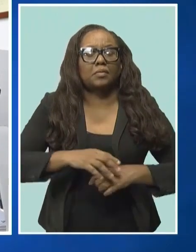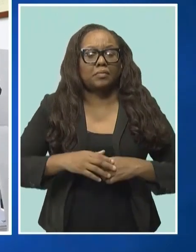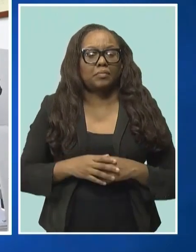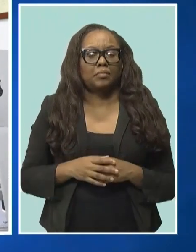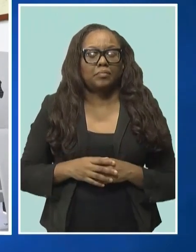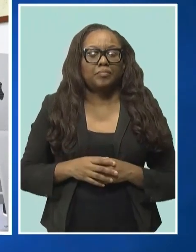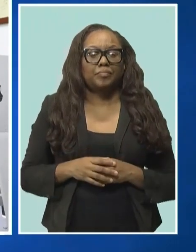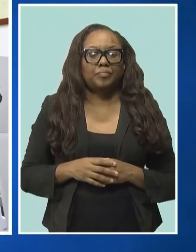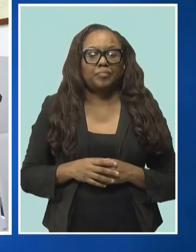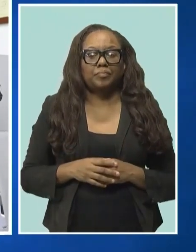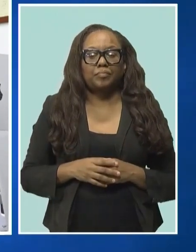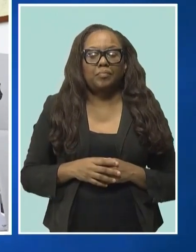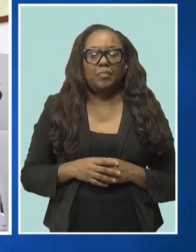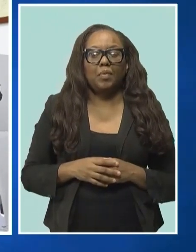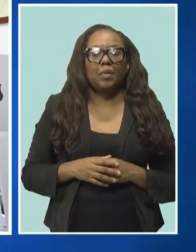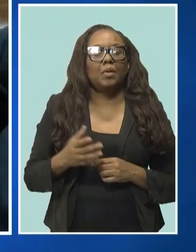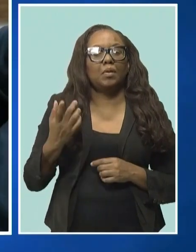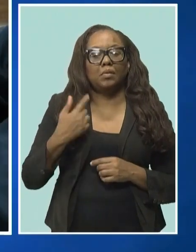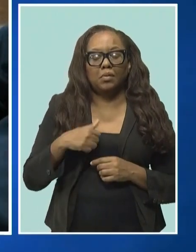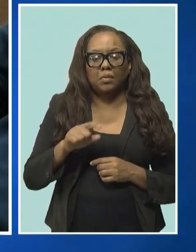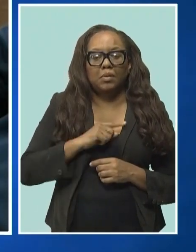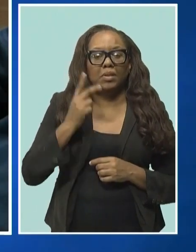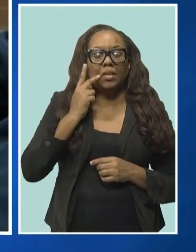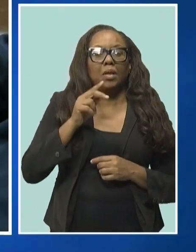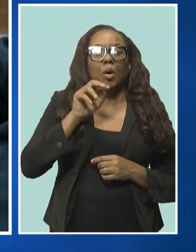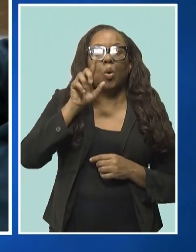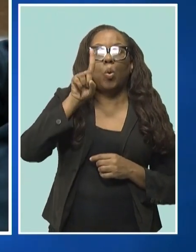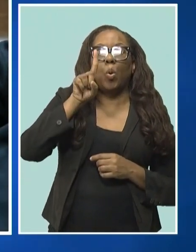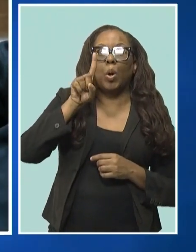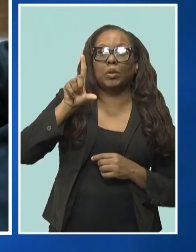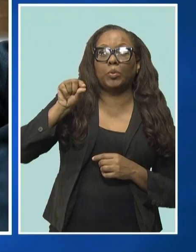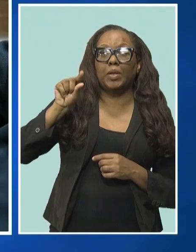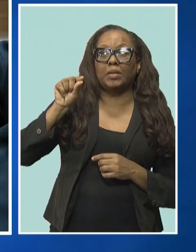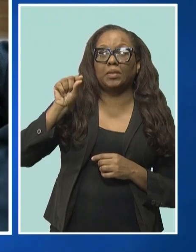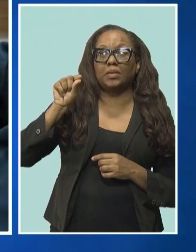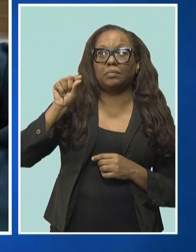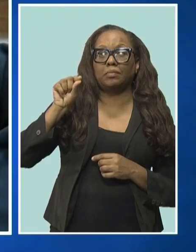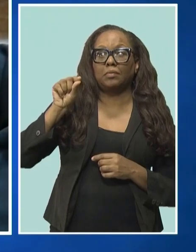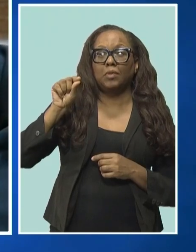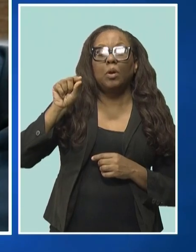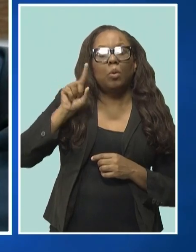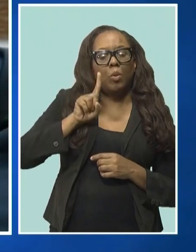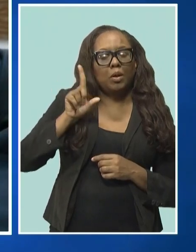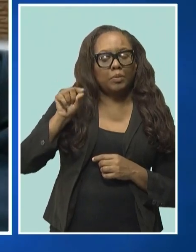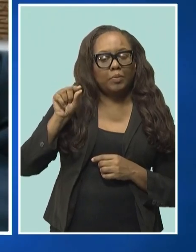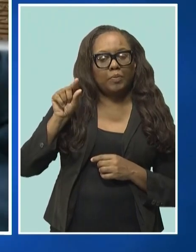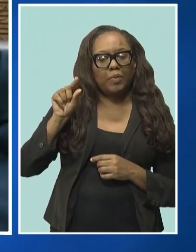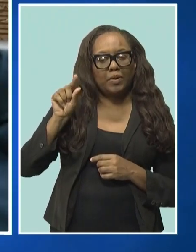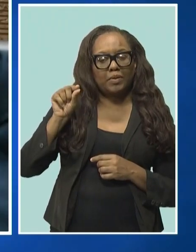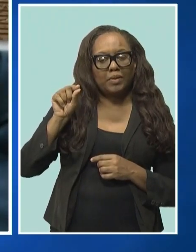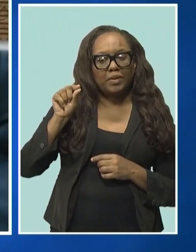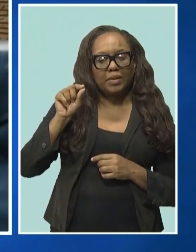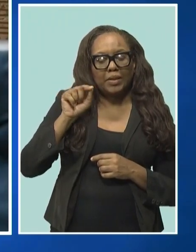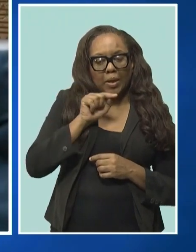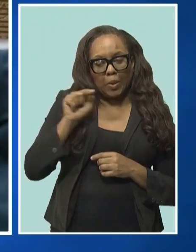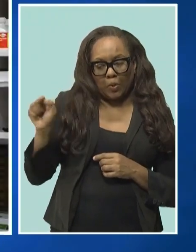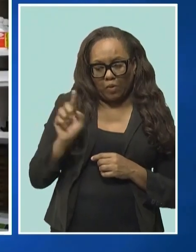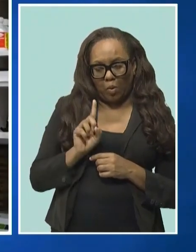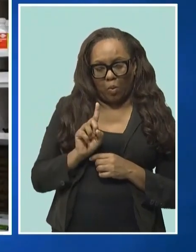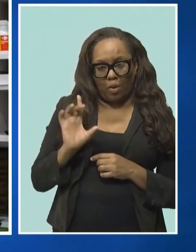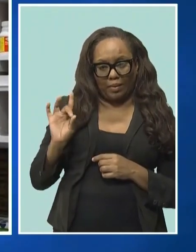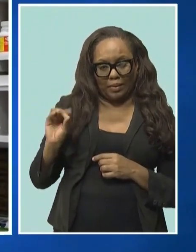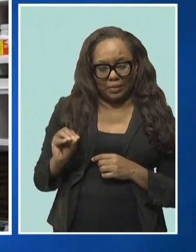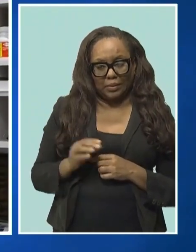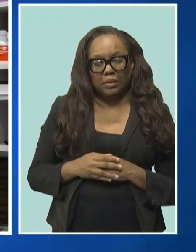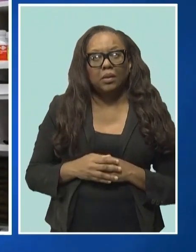a potential risk of non-communicable diseases. And at our clinic, we work closely with these patients, providing valuable guidance